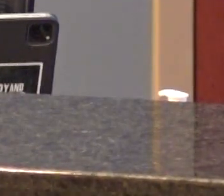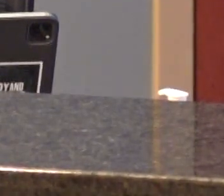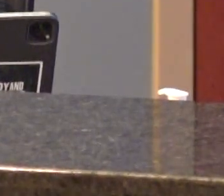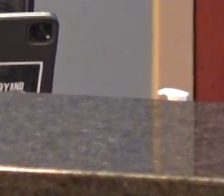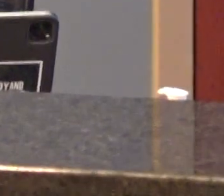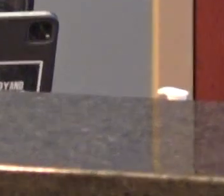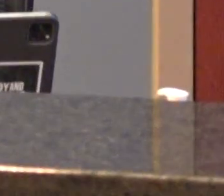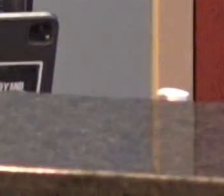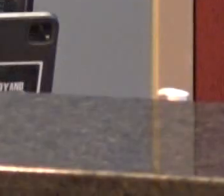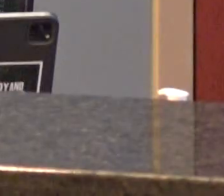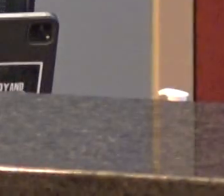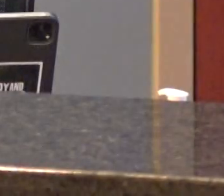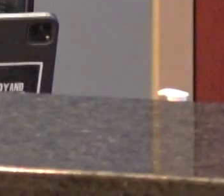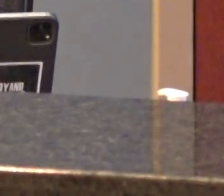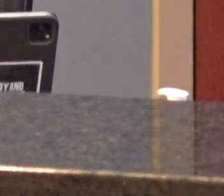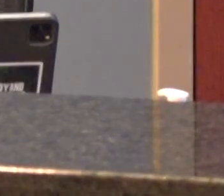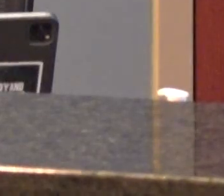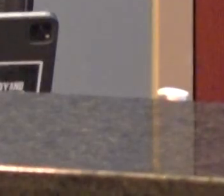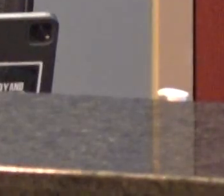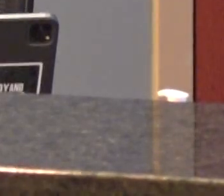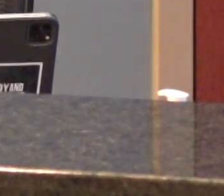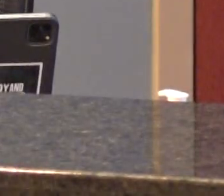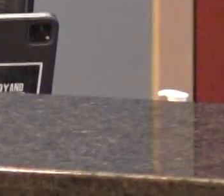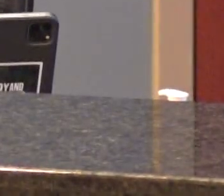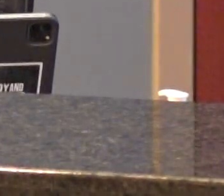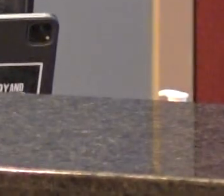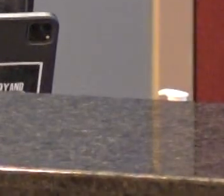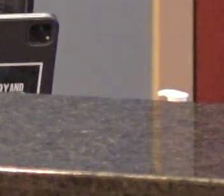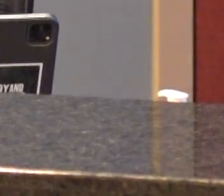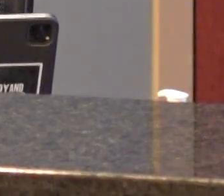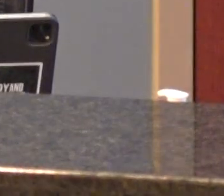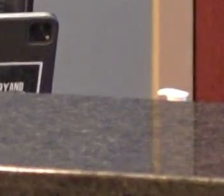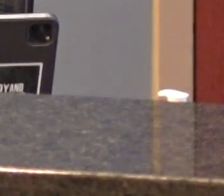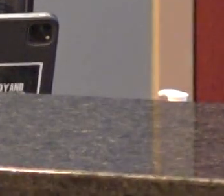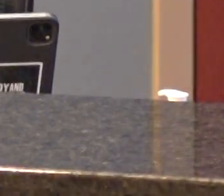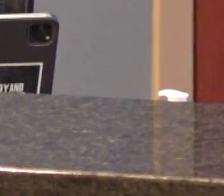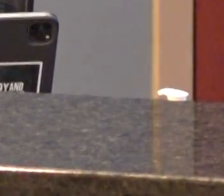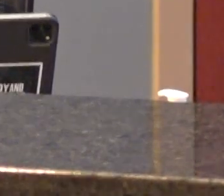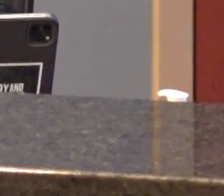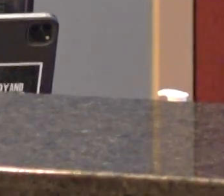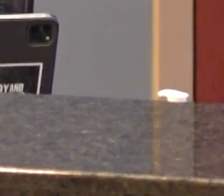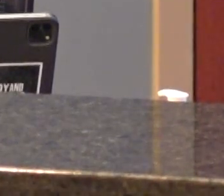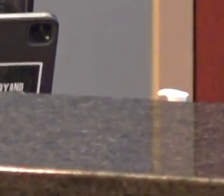our residents better their environments in a way that they can